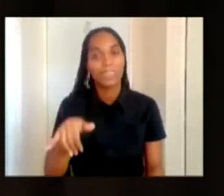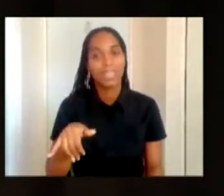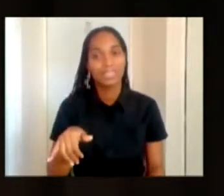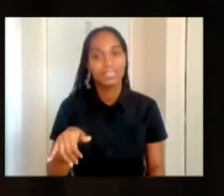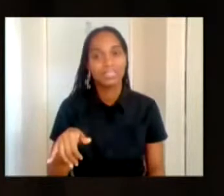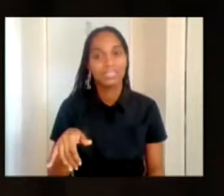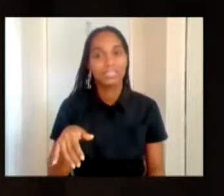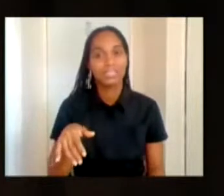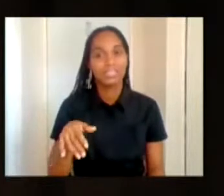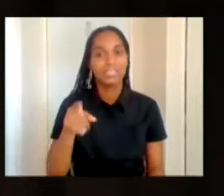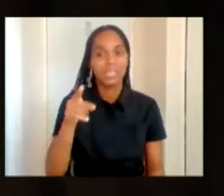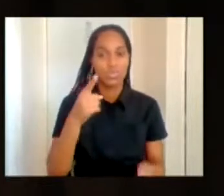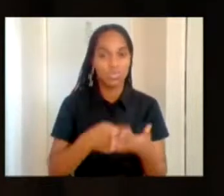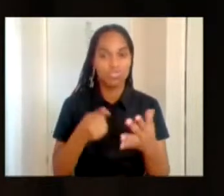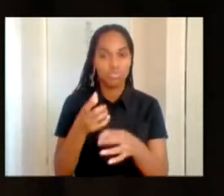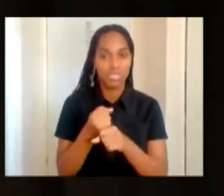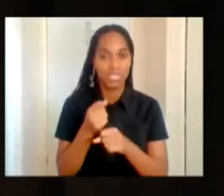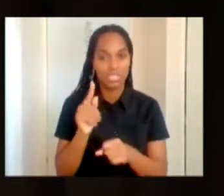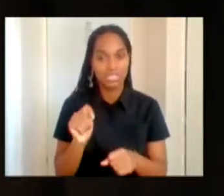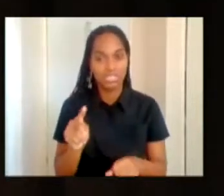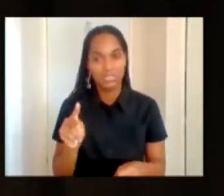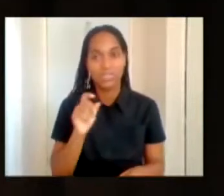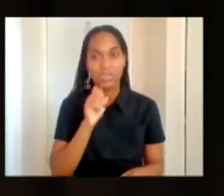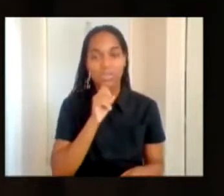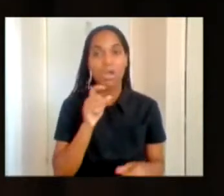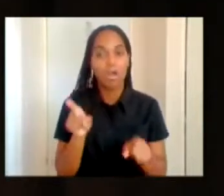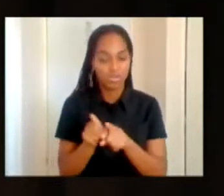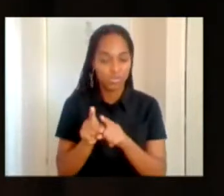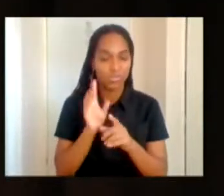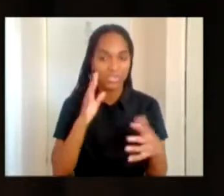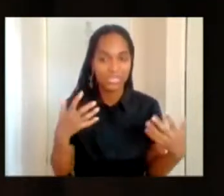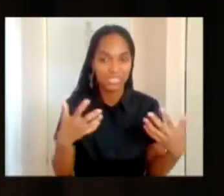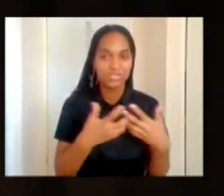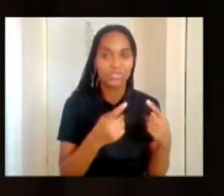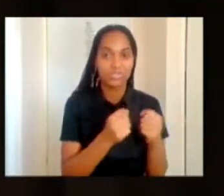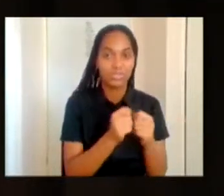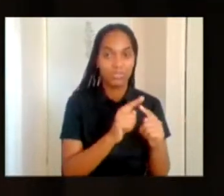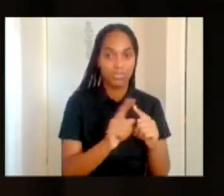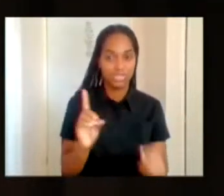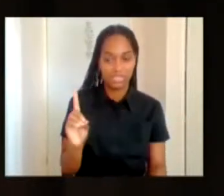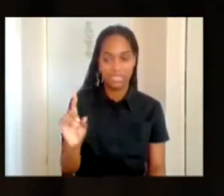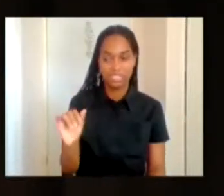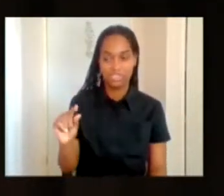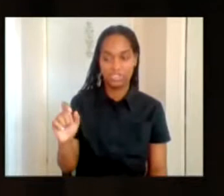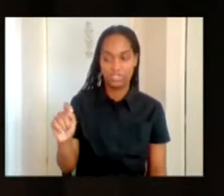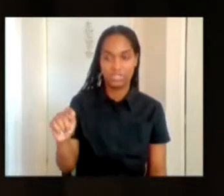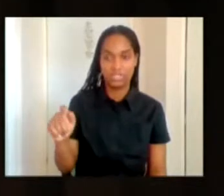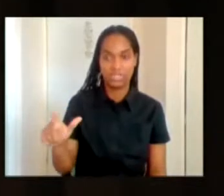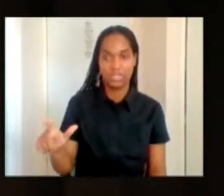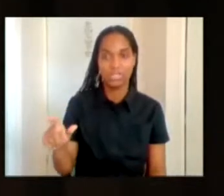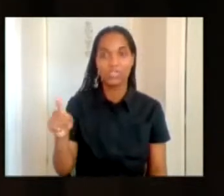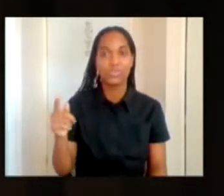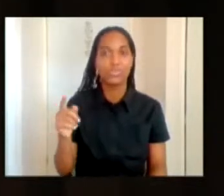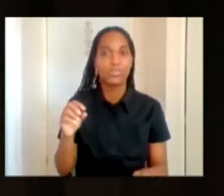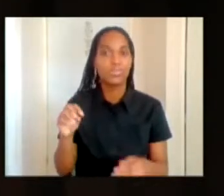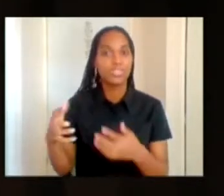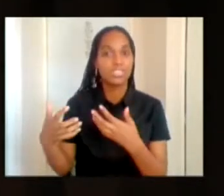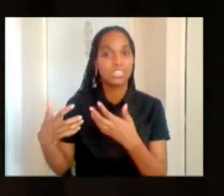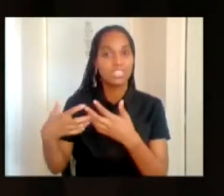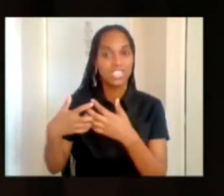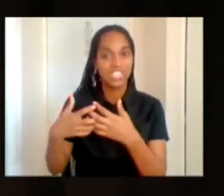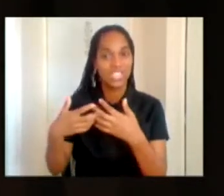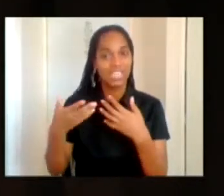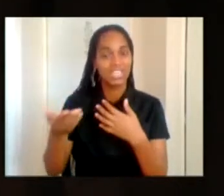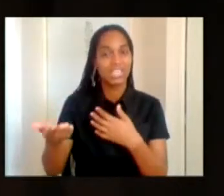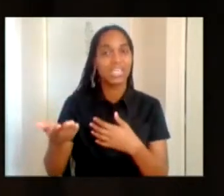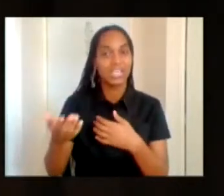what you get at the TV is also synchronized together. But digital world, you put synchronized input stream, but whatever the